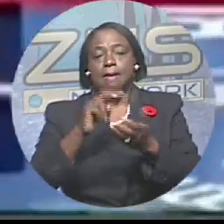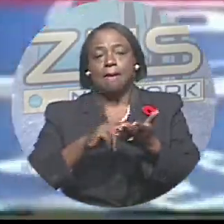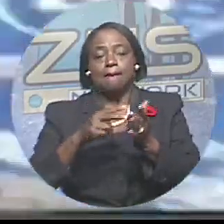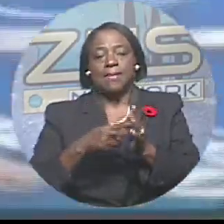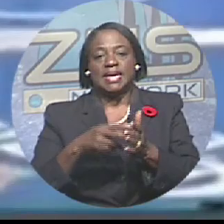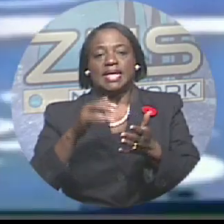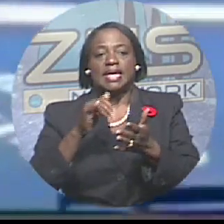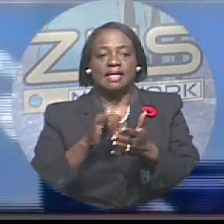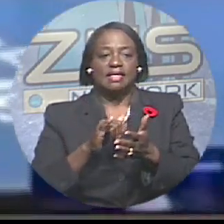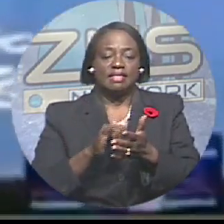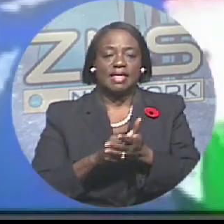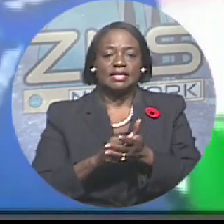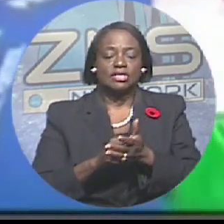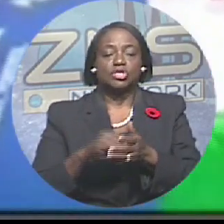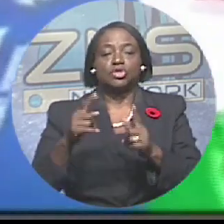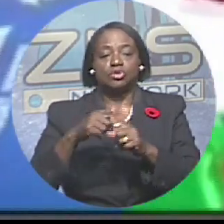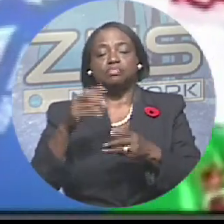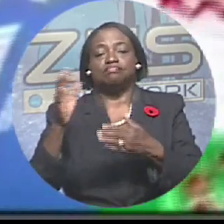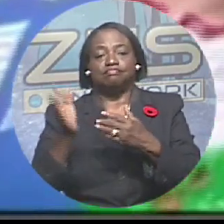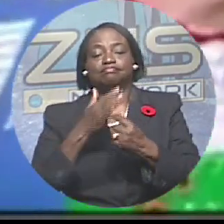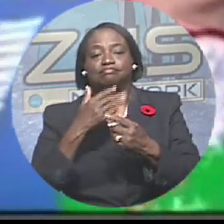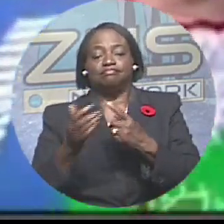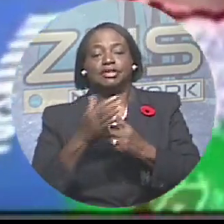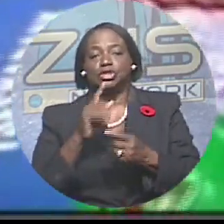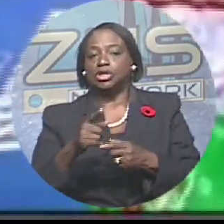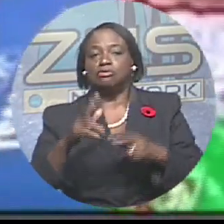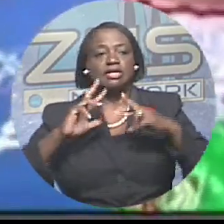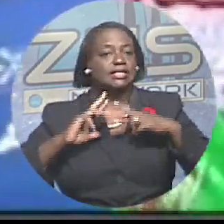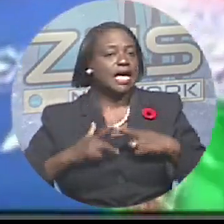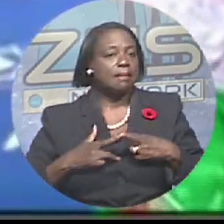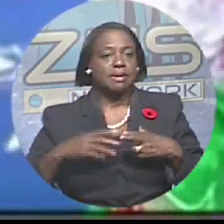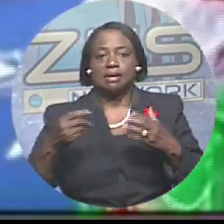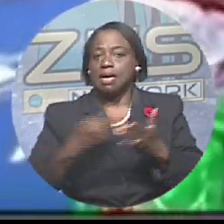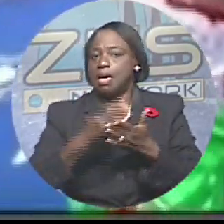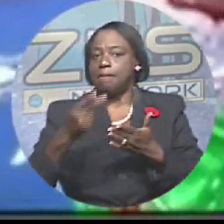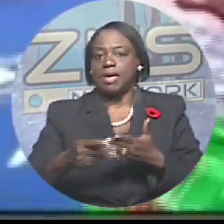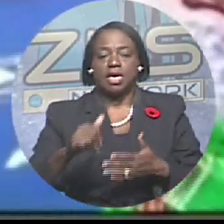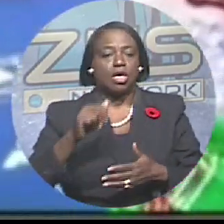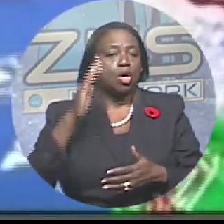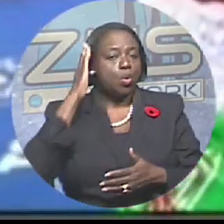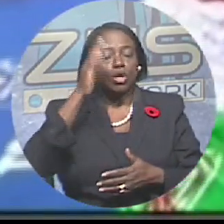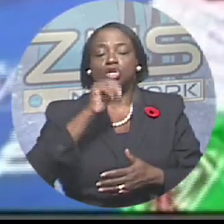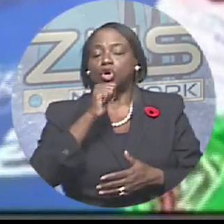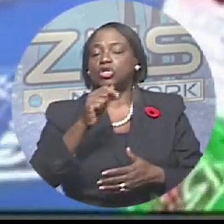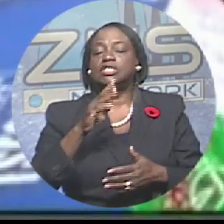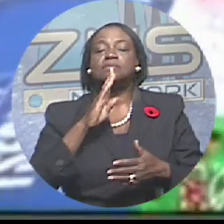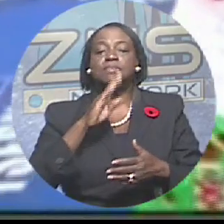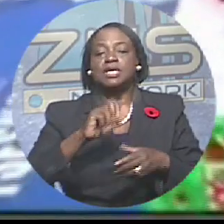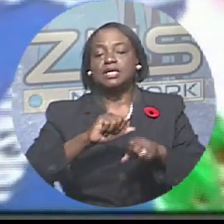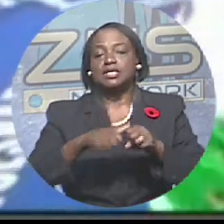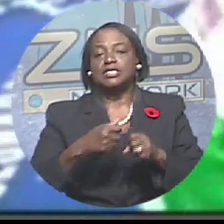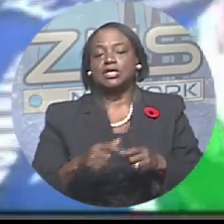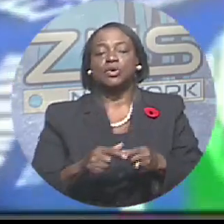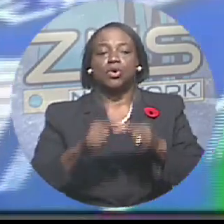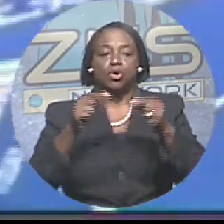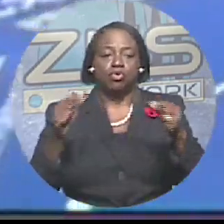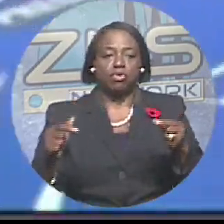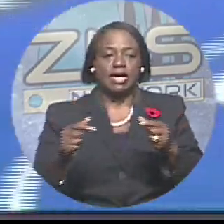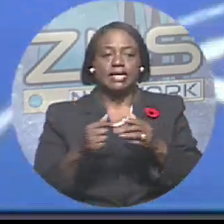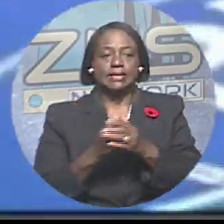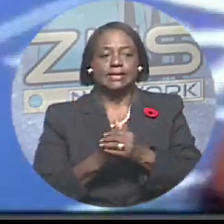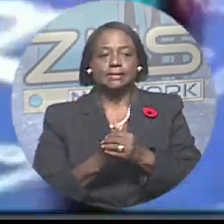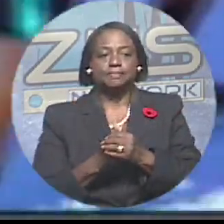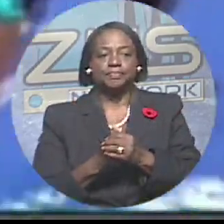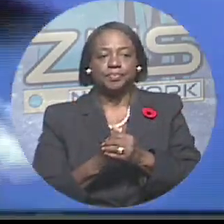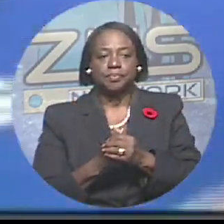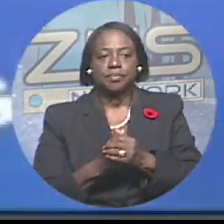most likely to beat you, and your retirement pay is not going to be so great. Fighting under Golden Boy Promotions, headed by former world champion Oscar De La